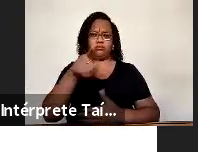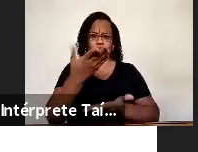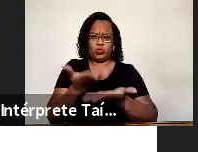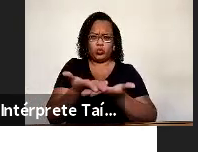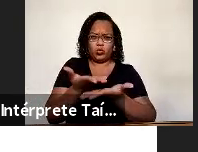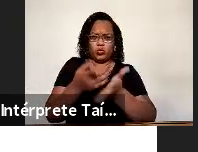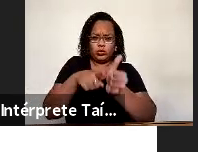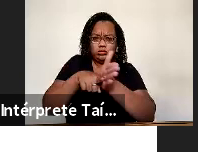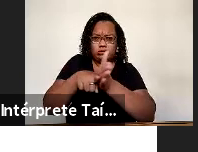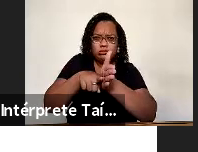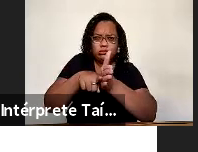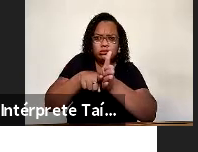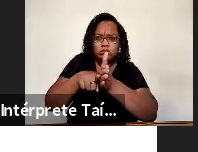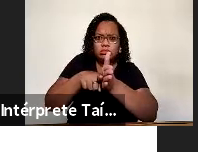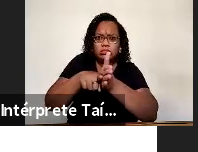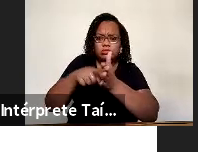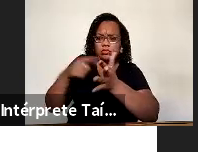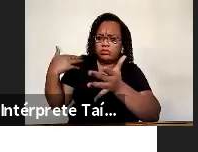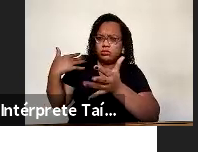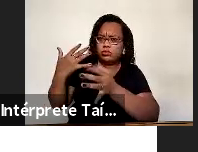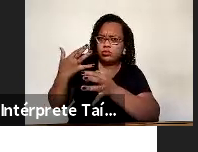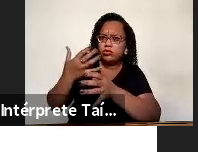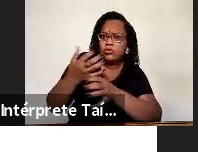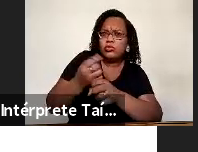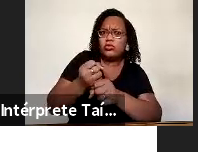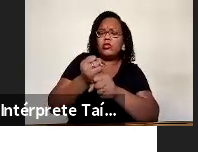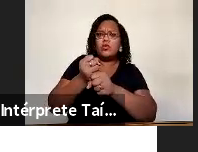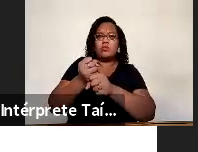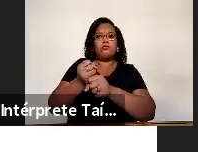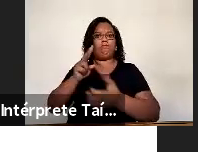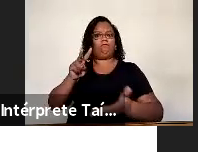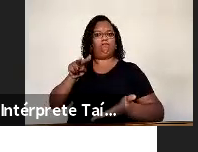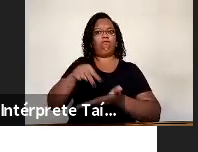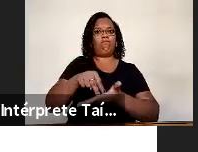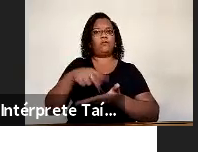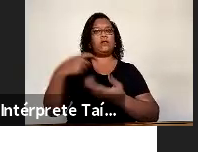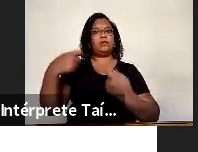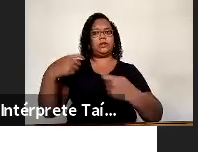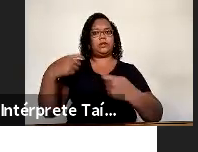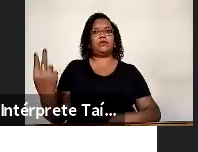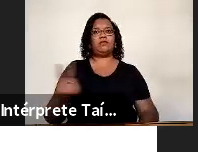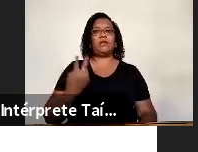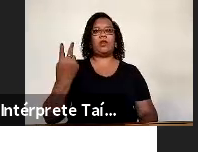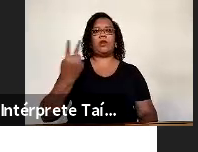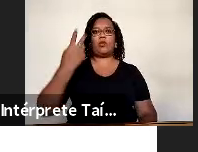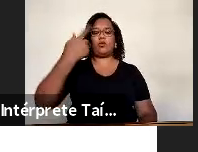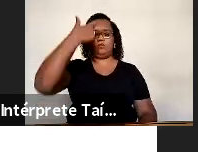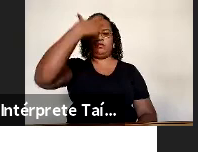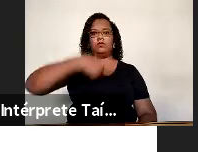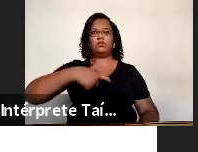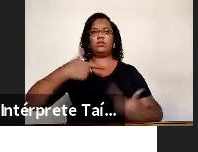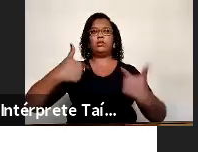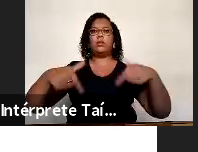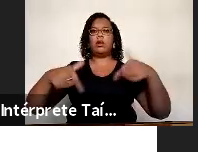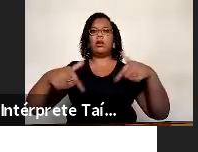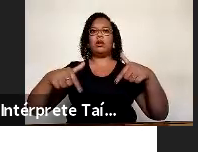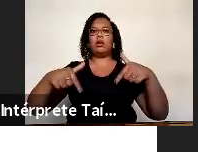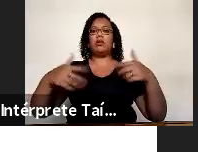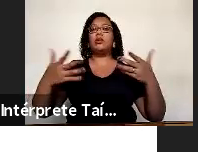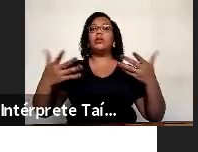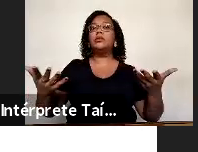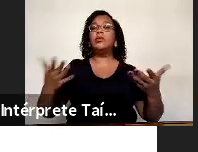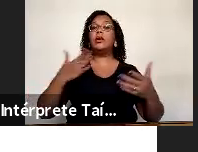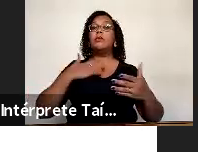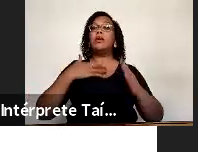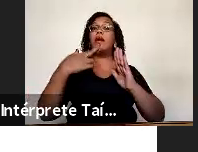you should value yourself as well as your colleagues. So what is my general rule for a live broadcast?